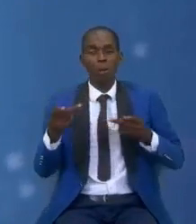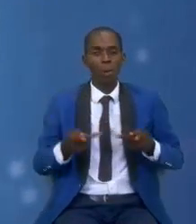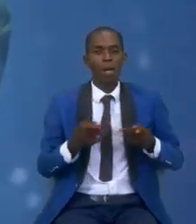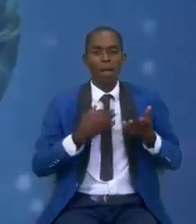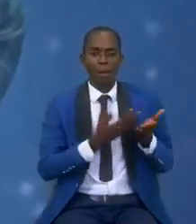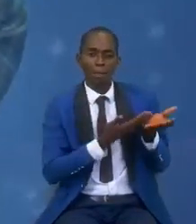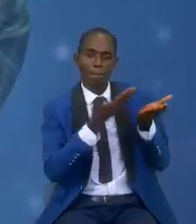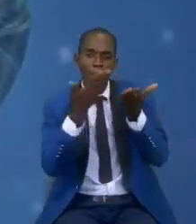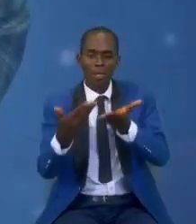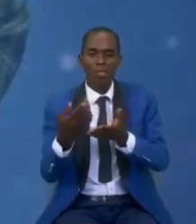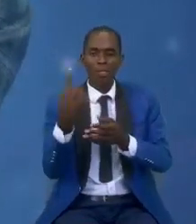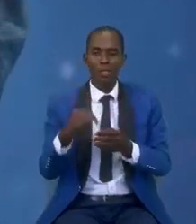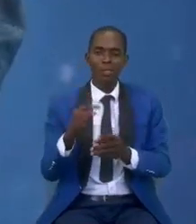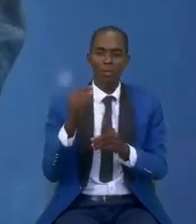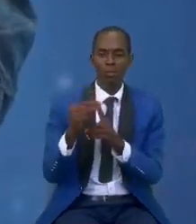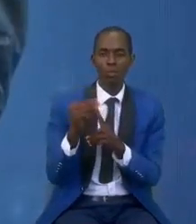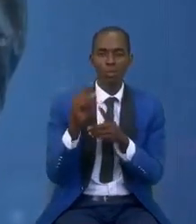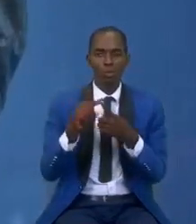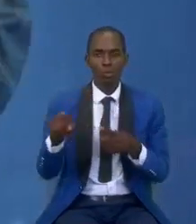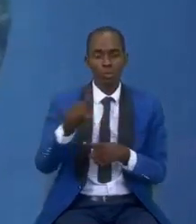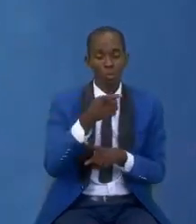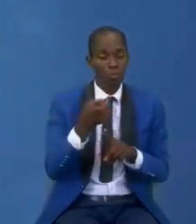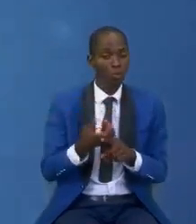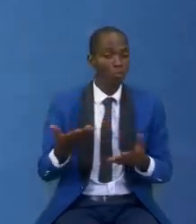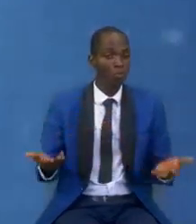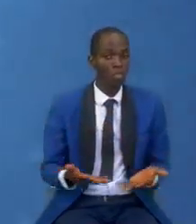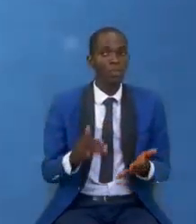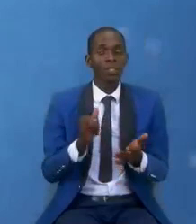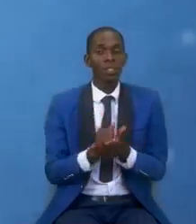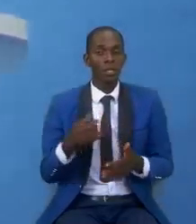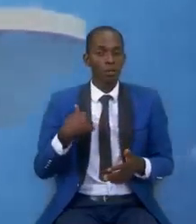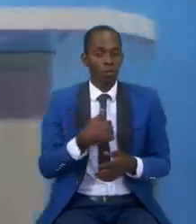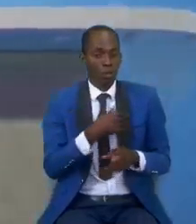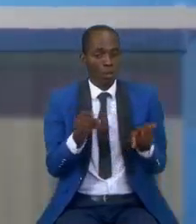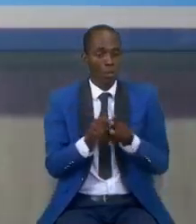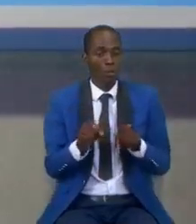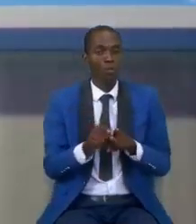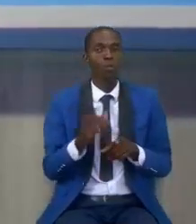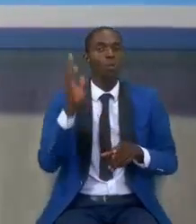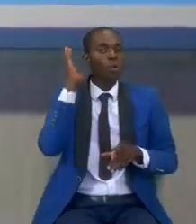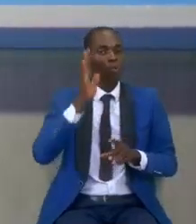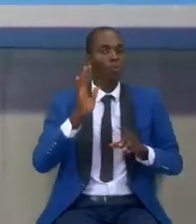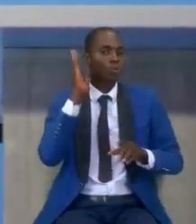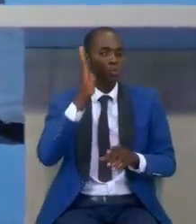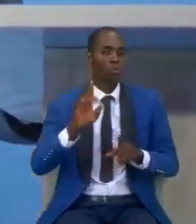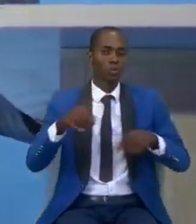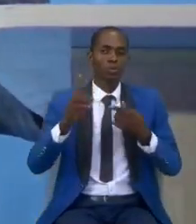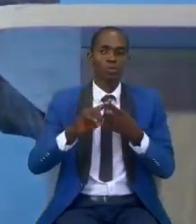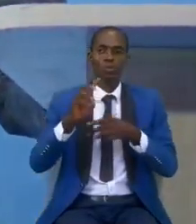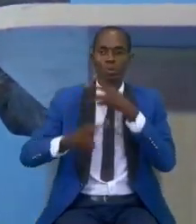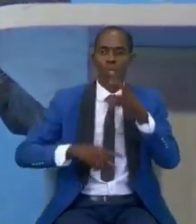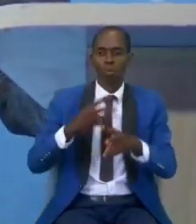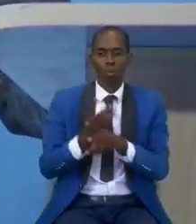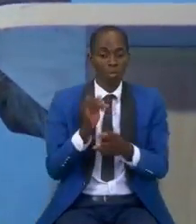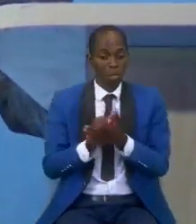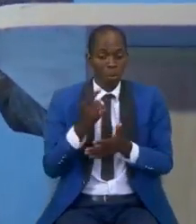to, that we should go into all the world. That's what we're doing. We're making the gospel come to every